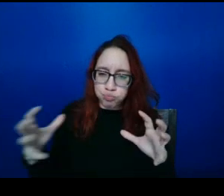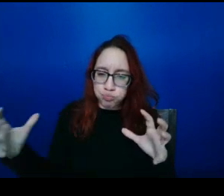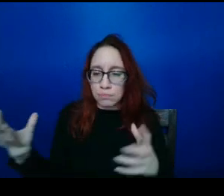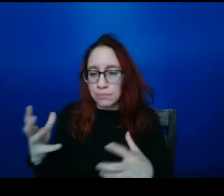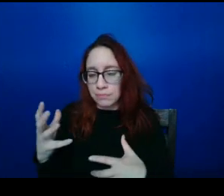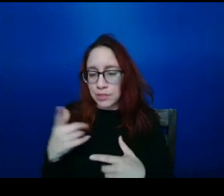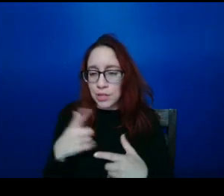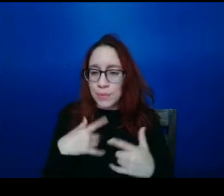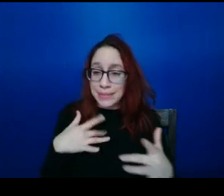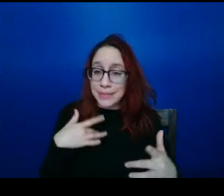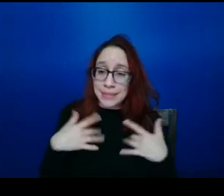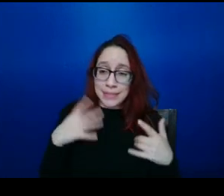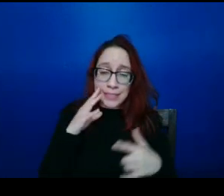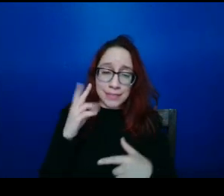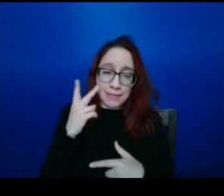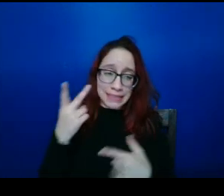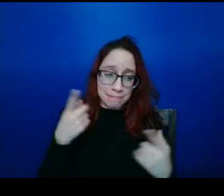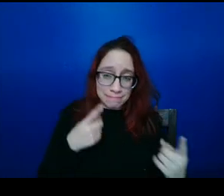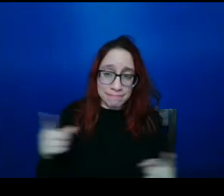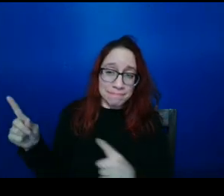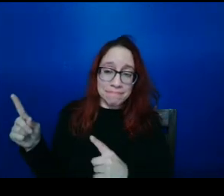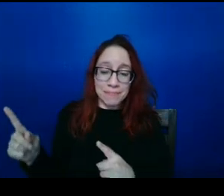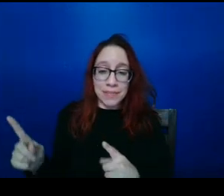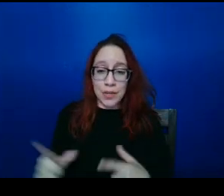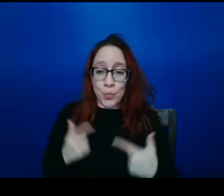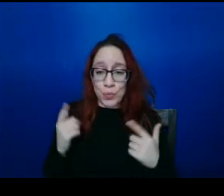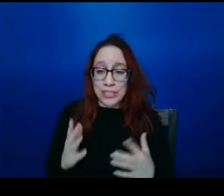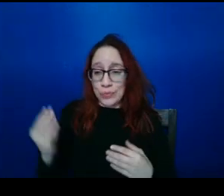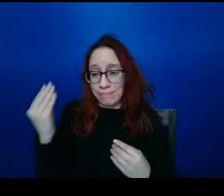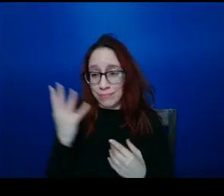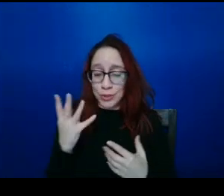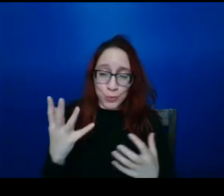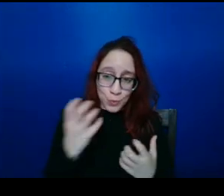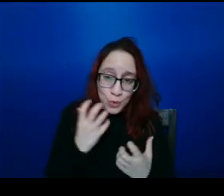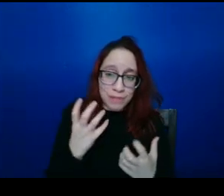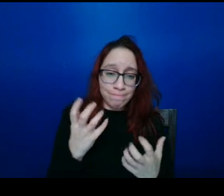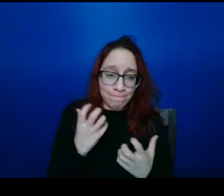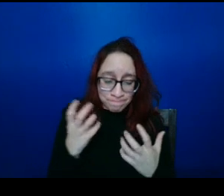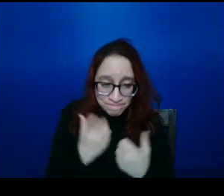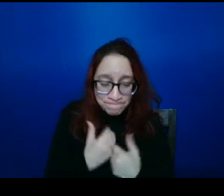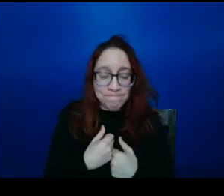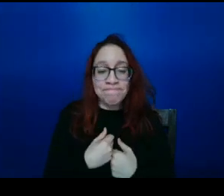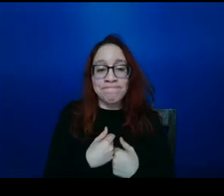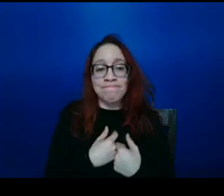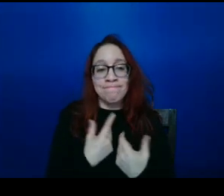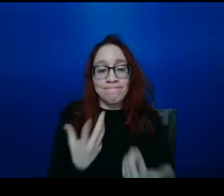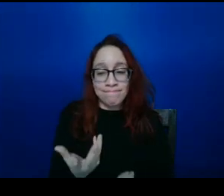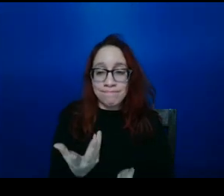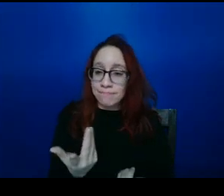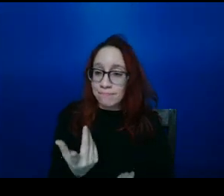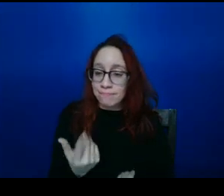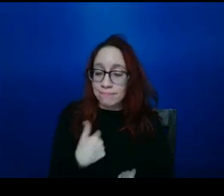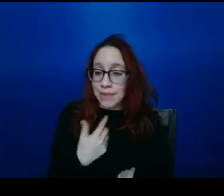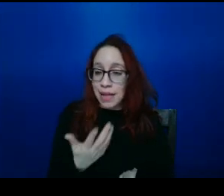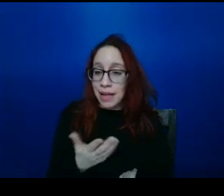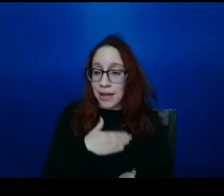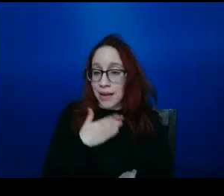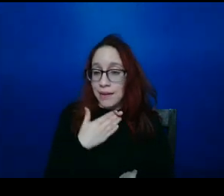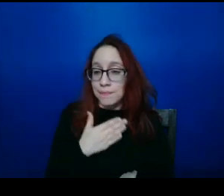excited to see this happen. I think this is something that the residents have wanted, and I'm happy